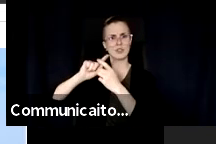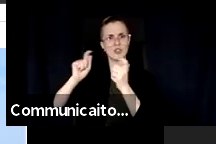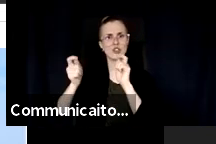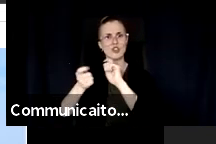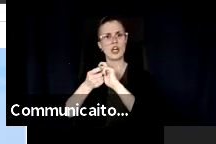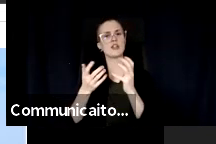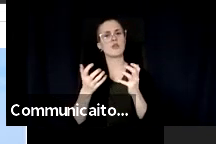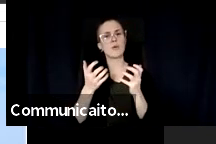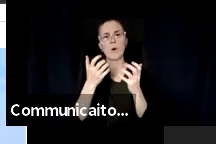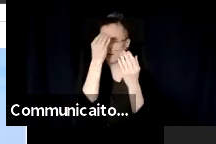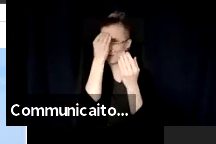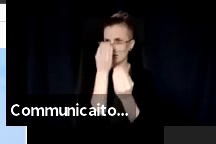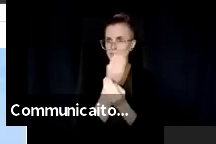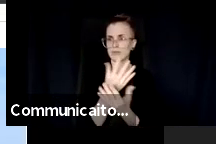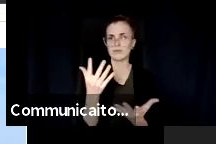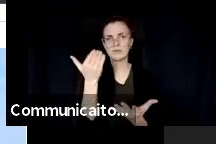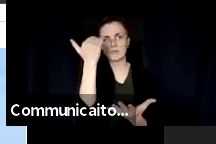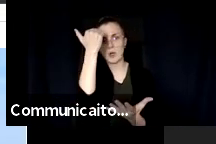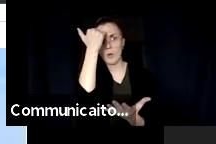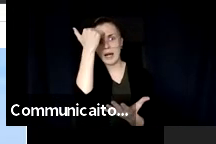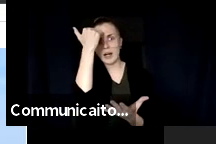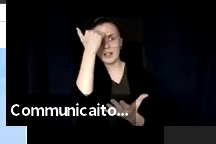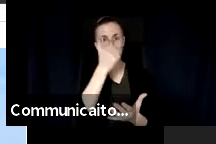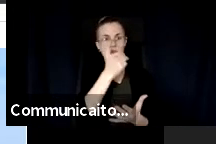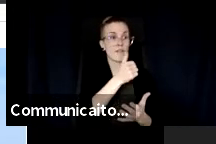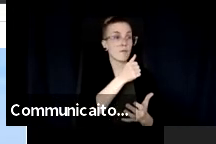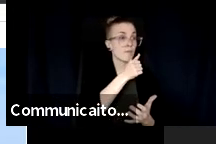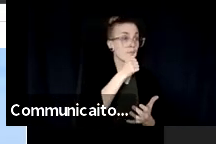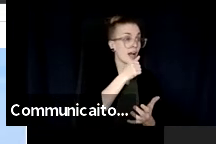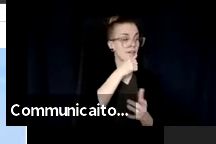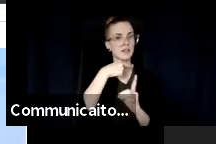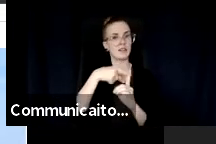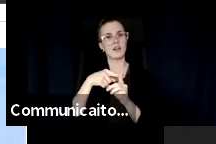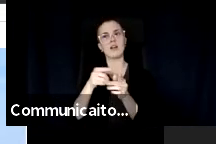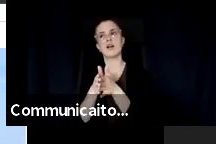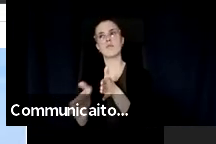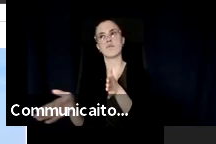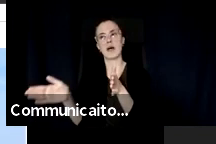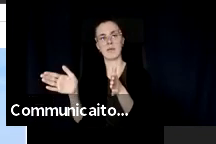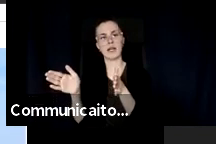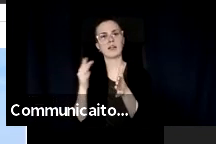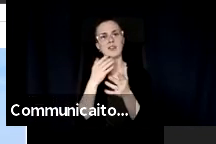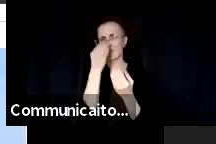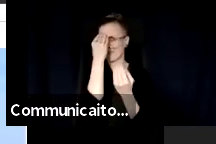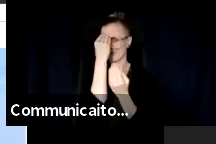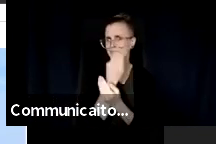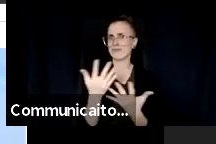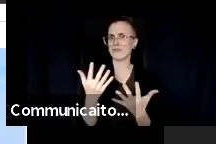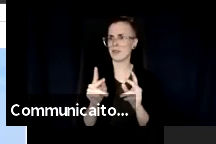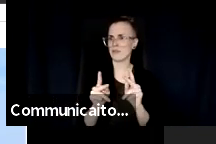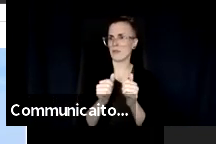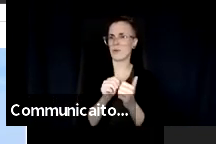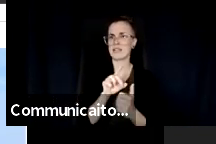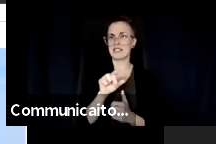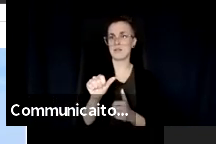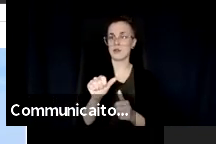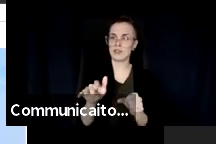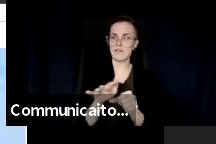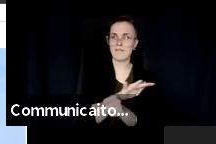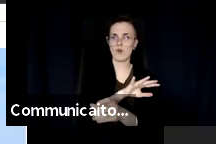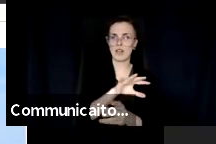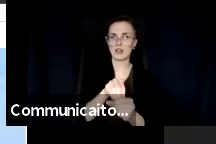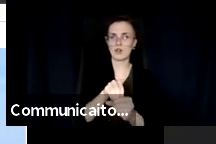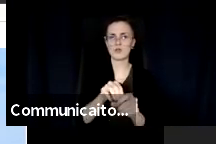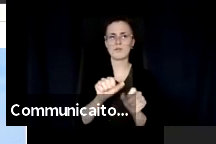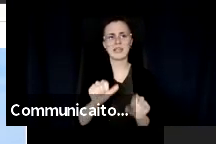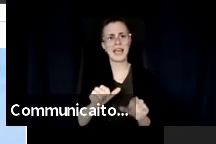public and private entities and recognizing that people with disabilities through full inclusion can live more independently, enjoy freedom